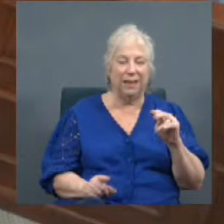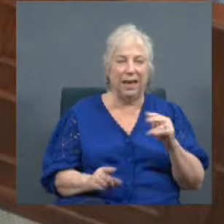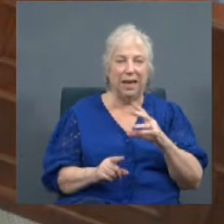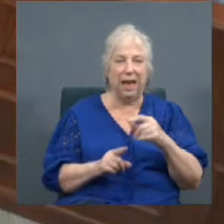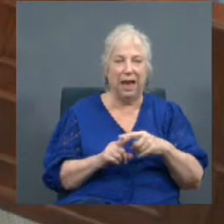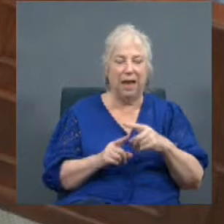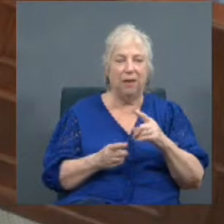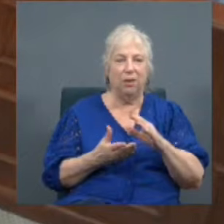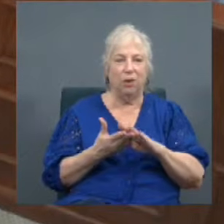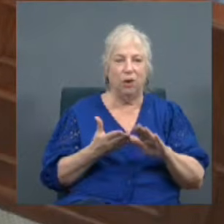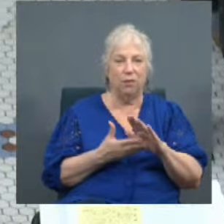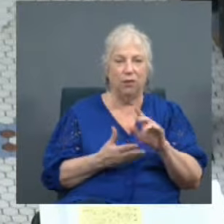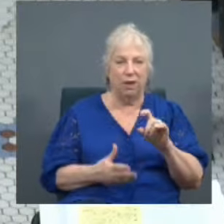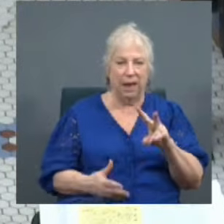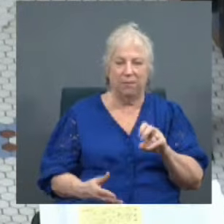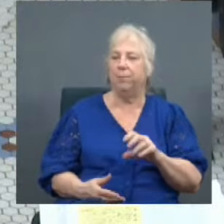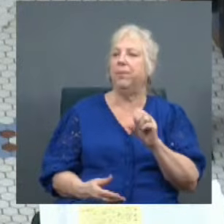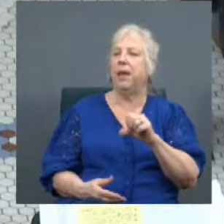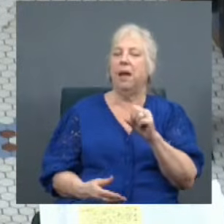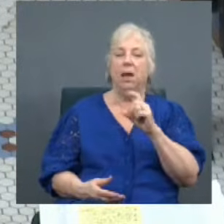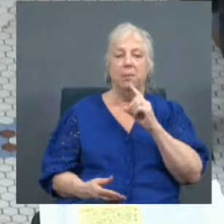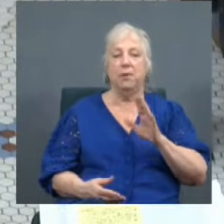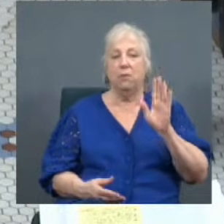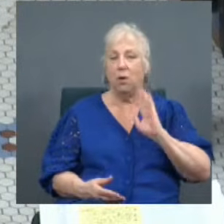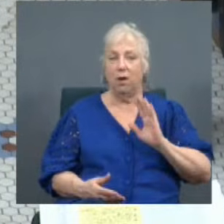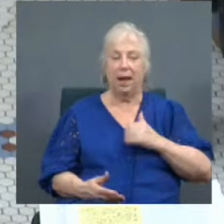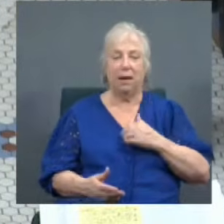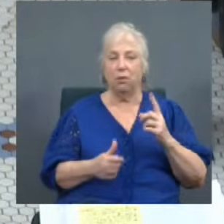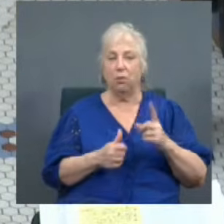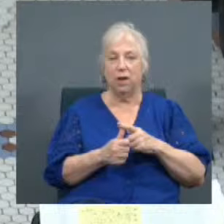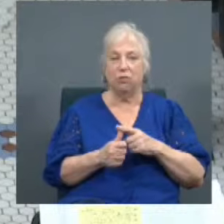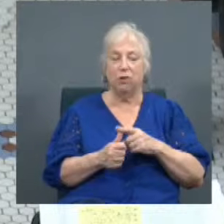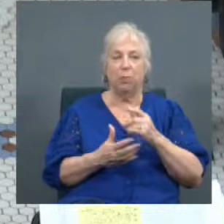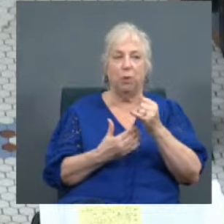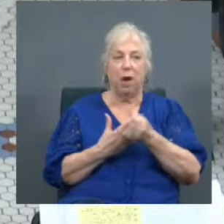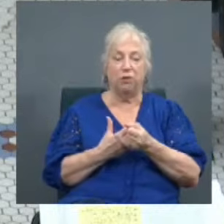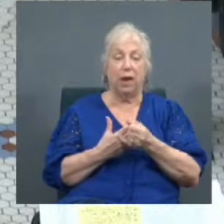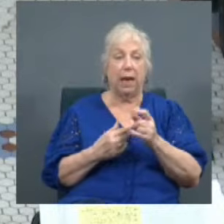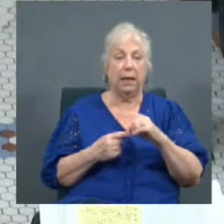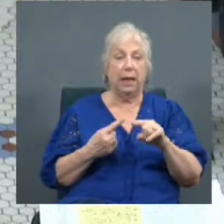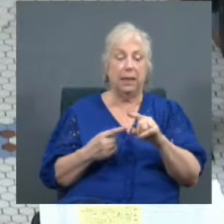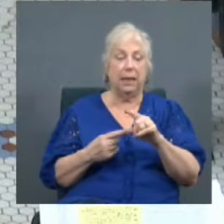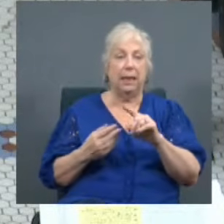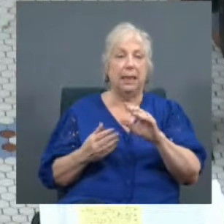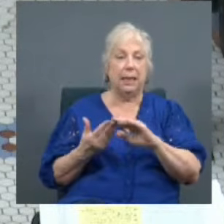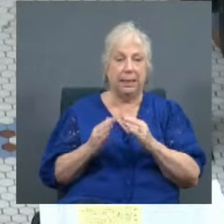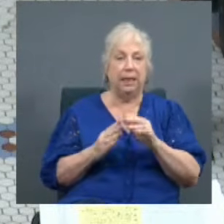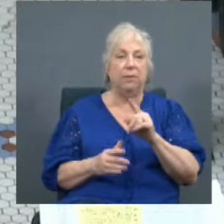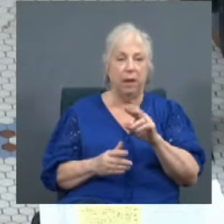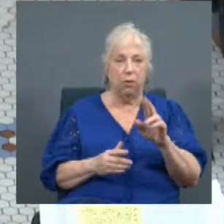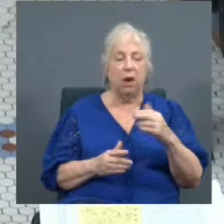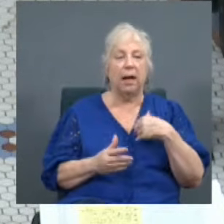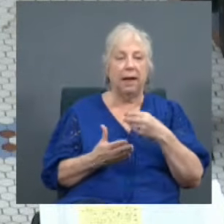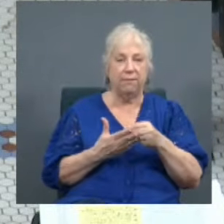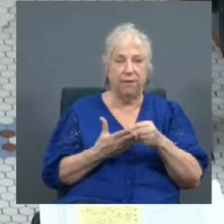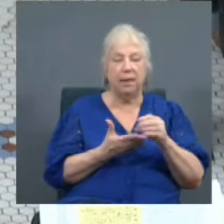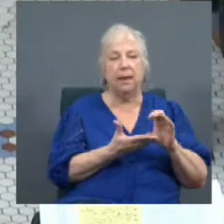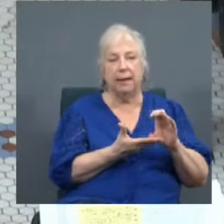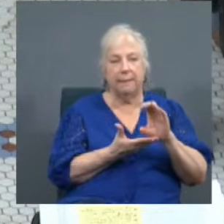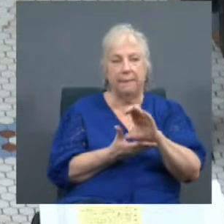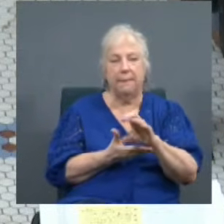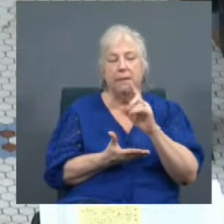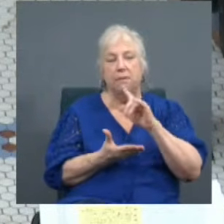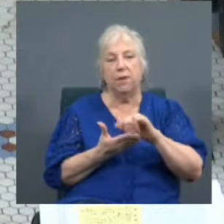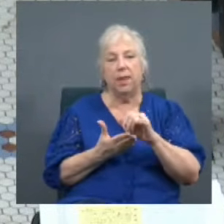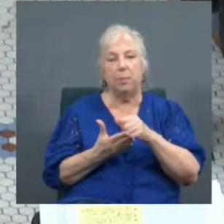so there was an original project that was planned, and Little Rock, the city of Little Rock also had funding allocated for the